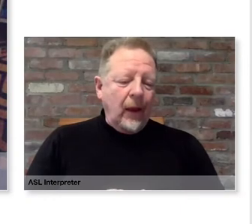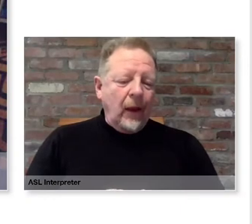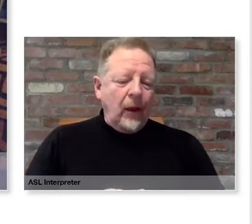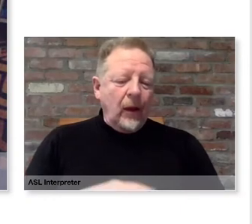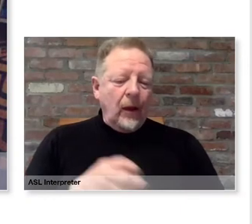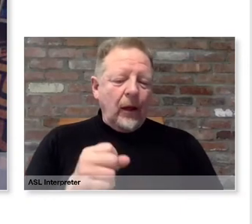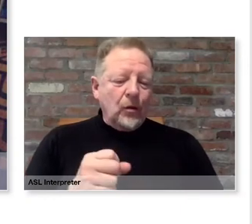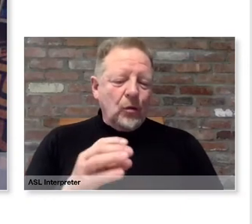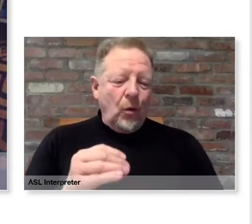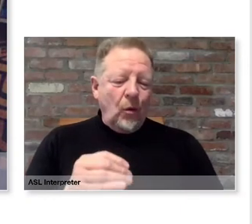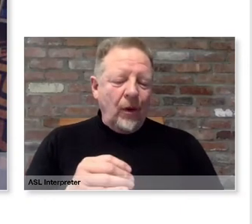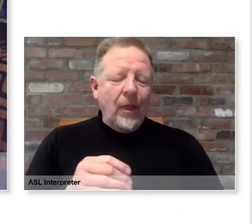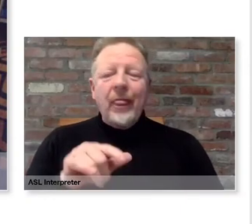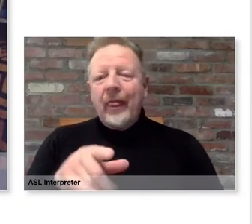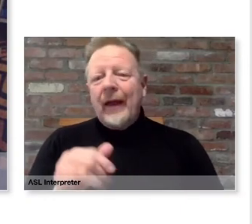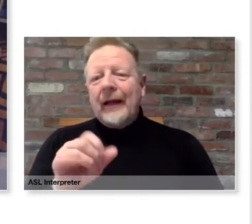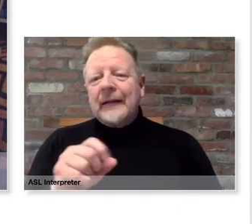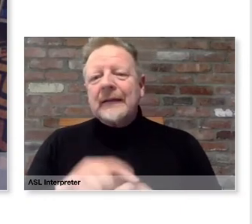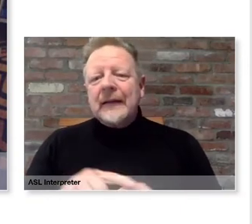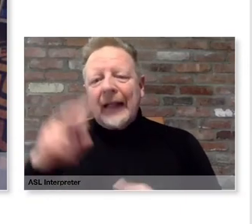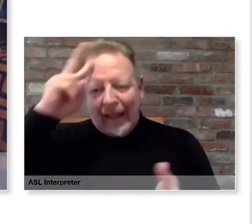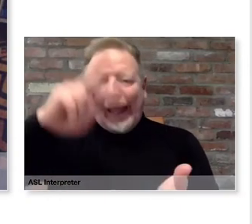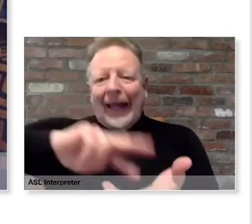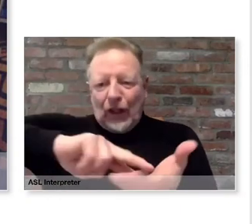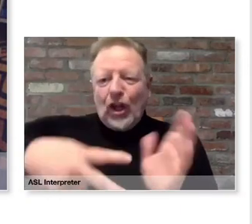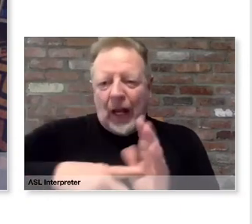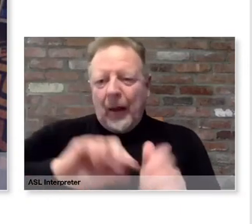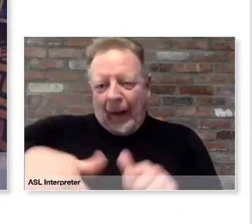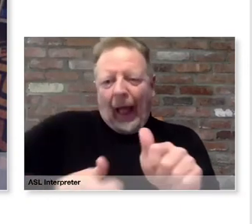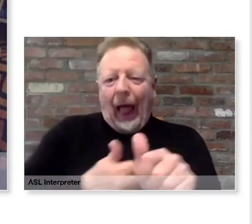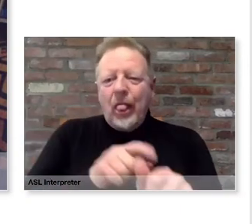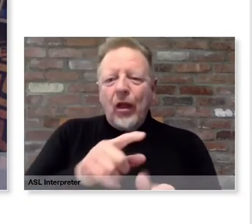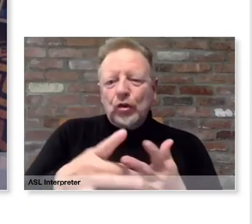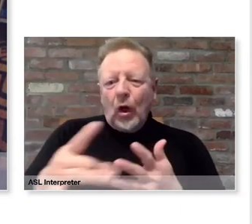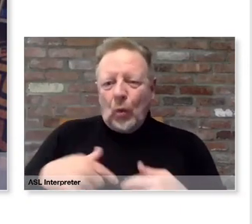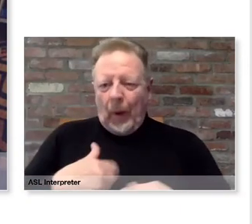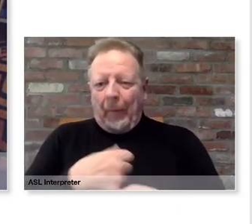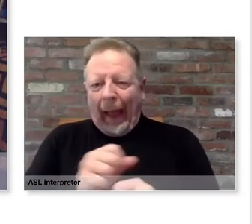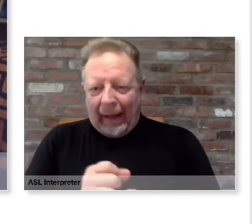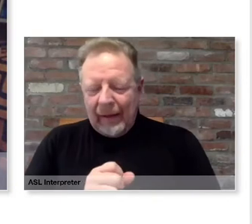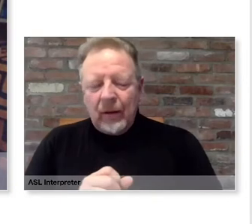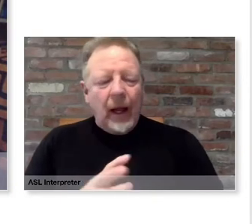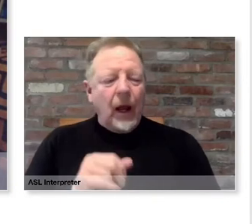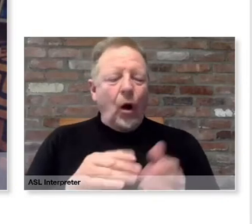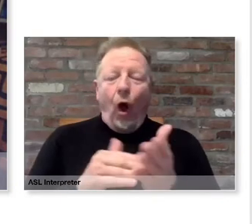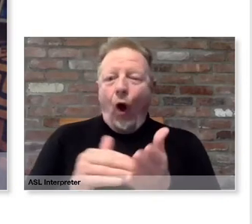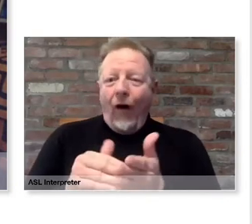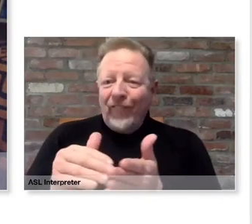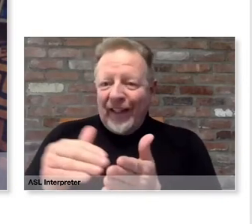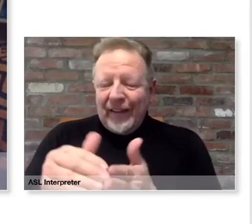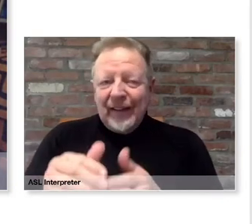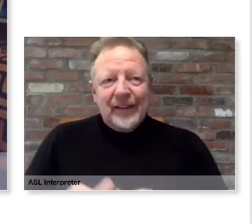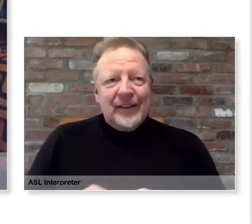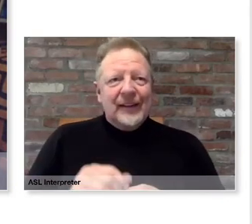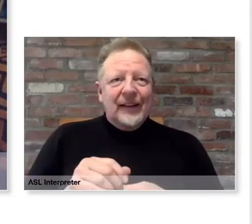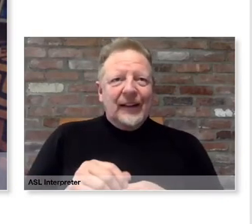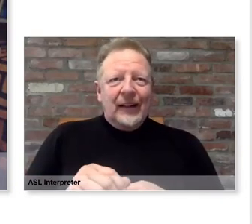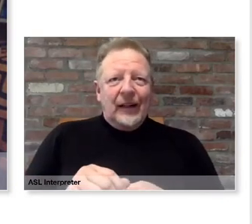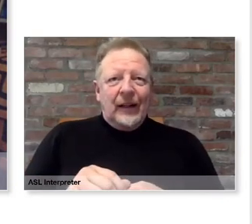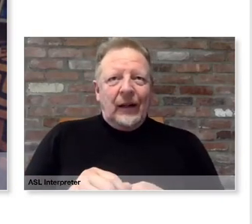know, there is intentionality behind those choices. Mm. And often they